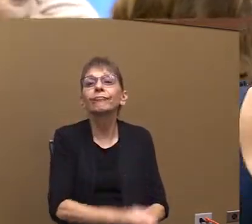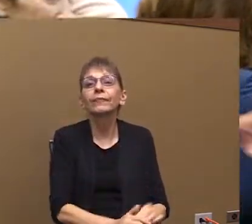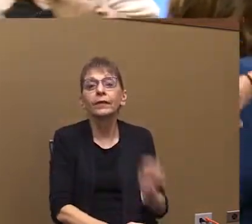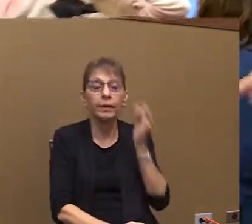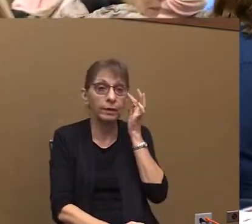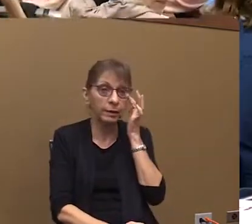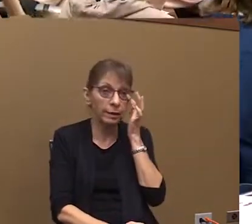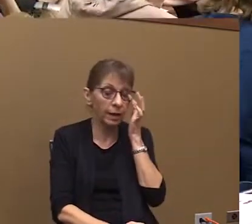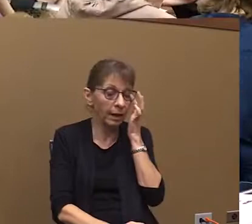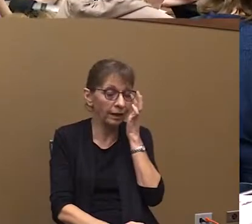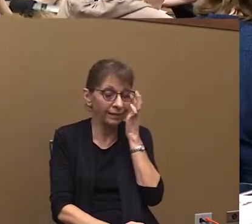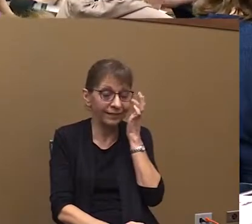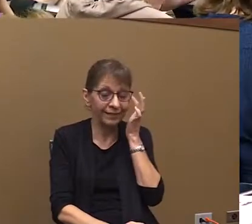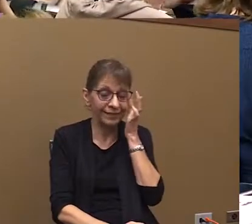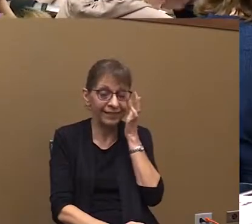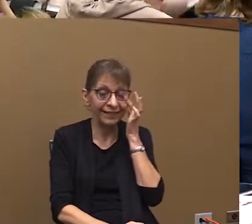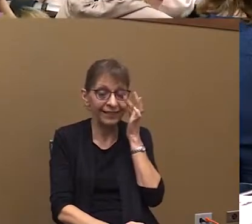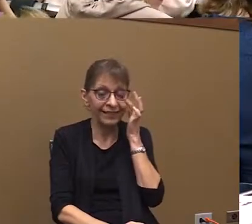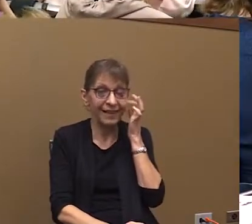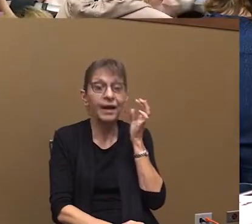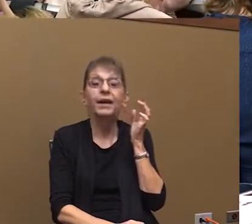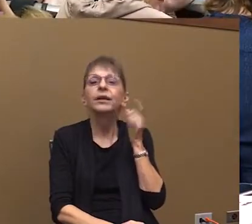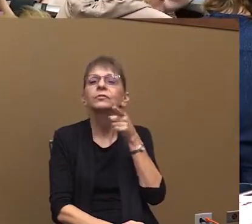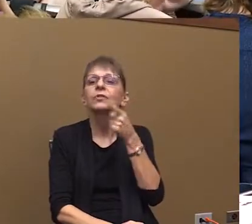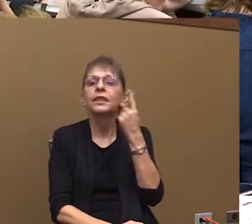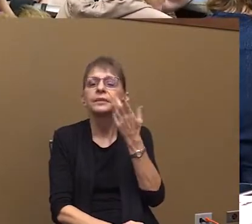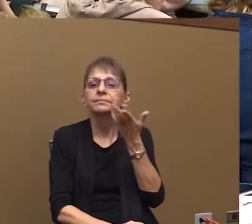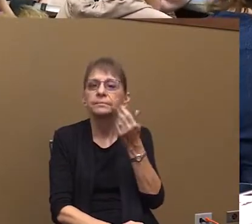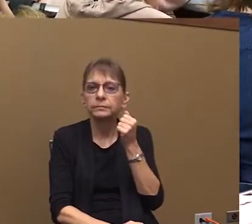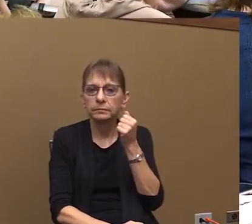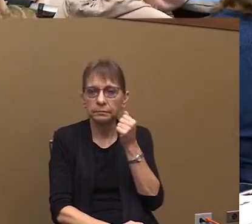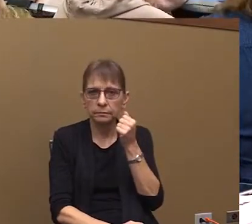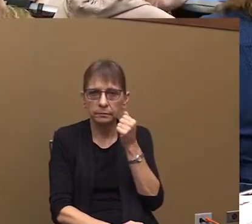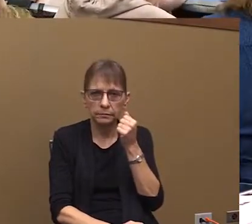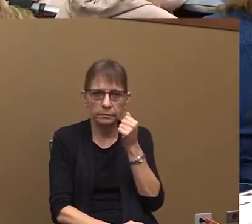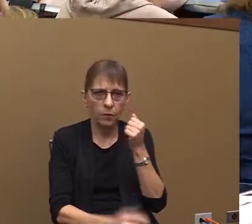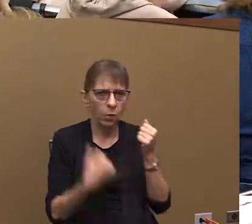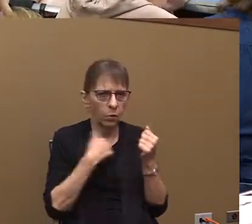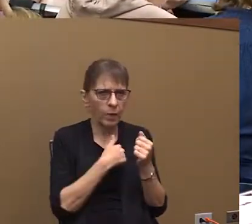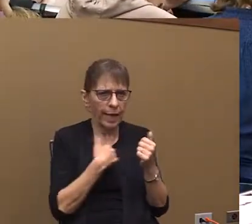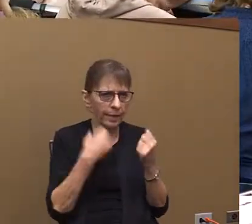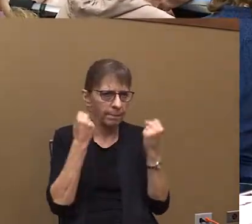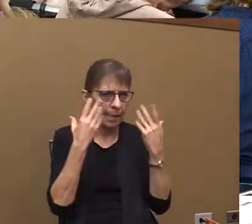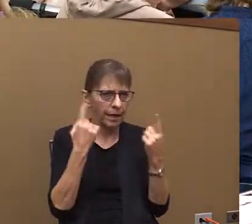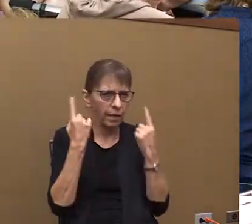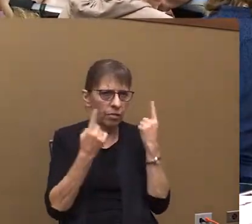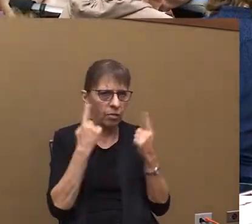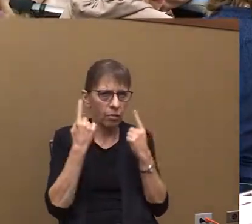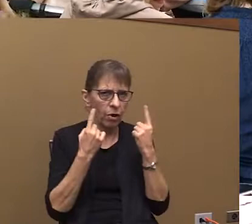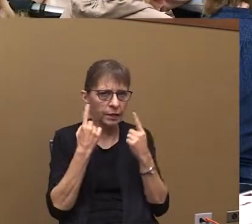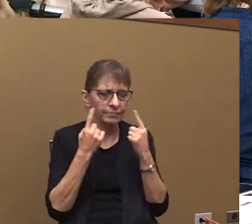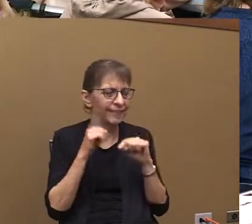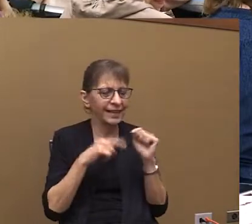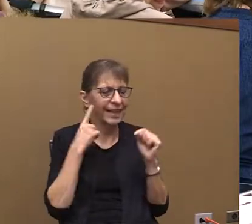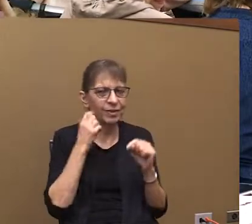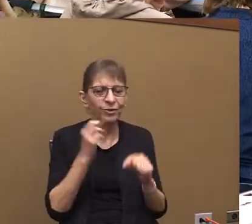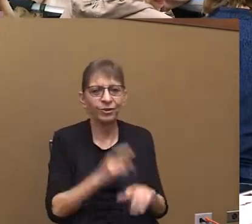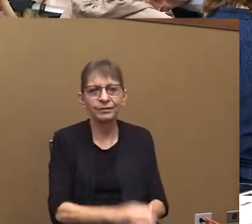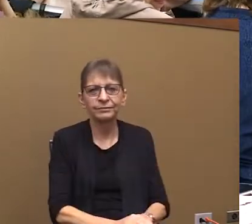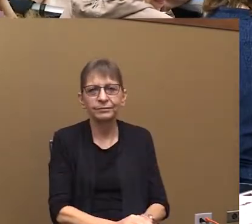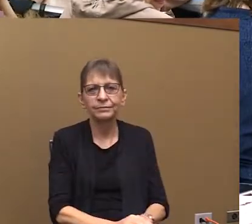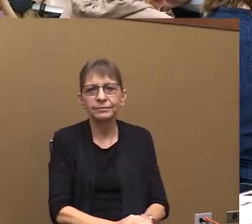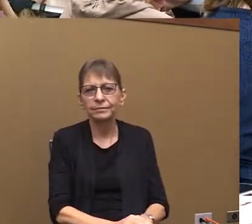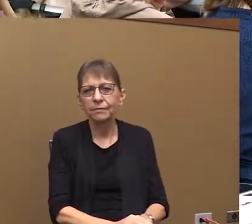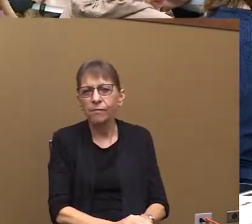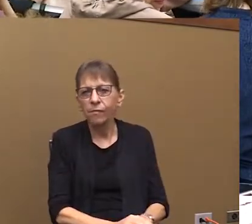You guys, you had this picture. What are they thinking? We had a number of thoughts, like, Okay. why am I here? When do we leave? Okay.